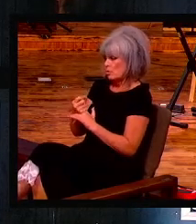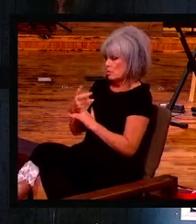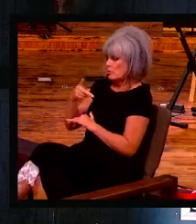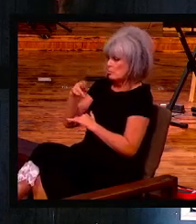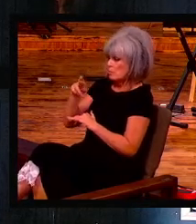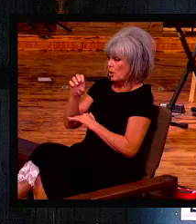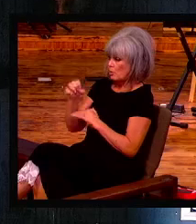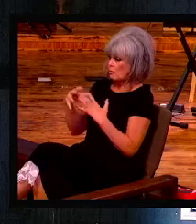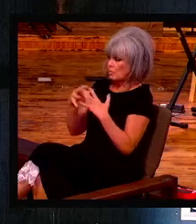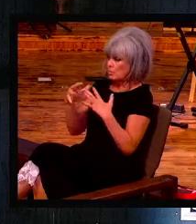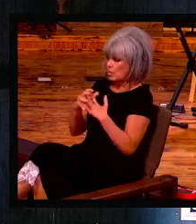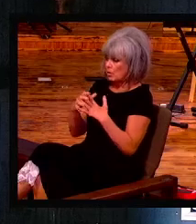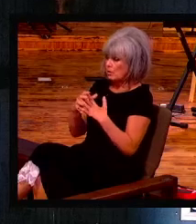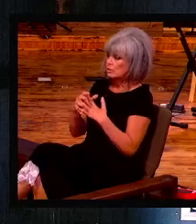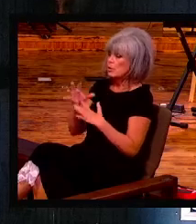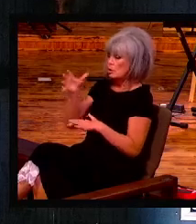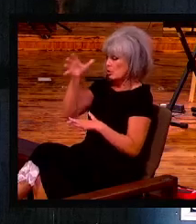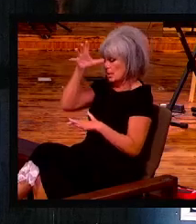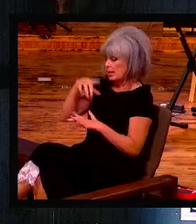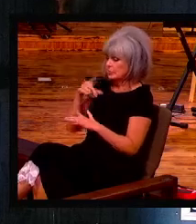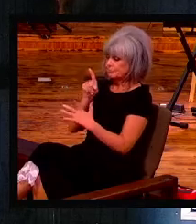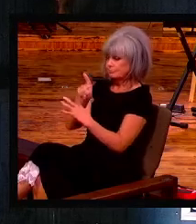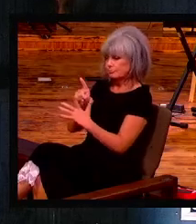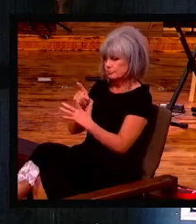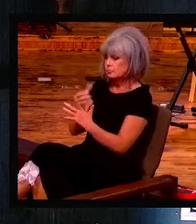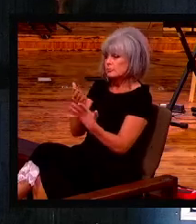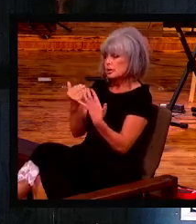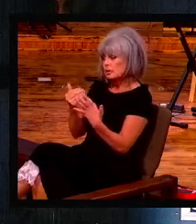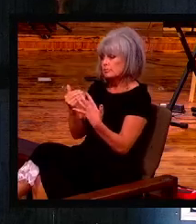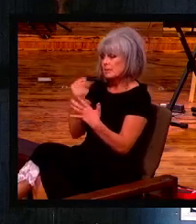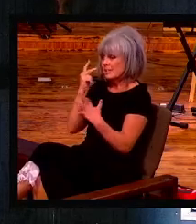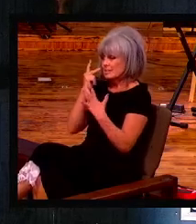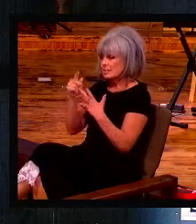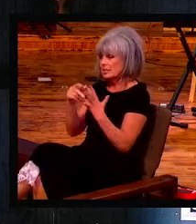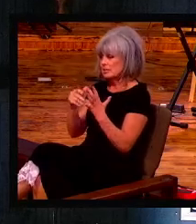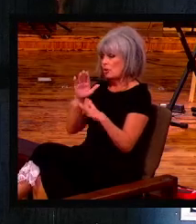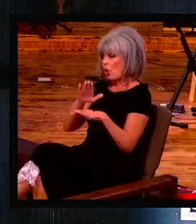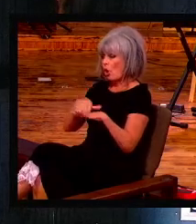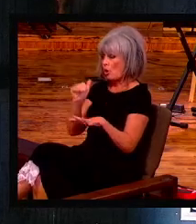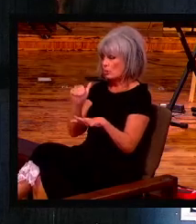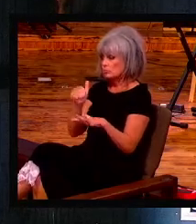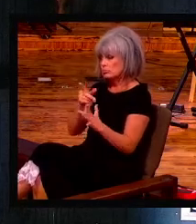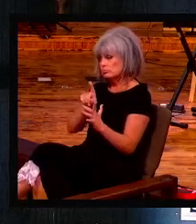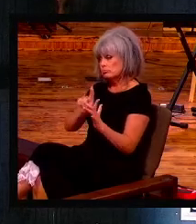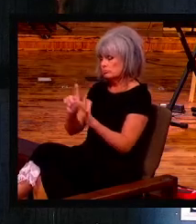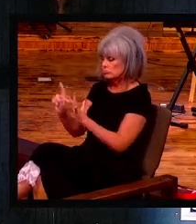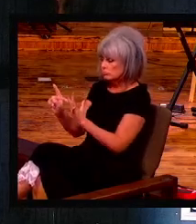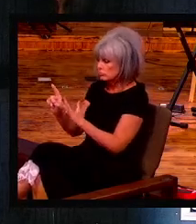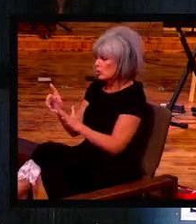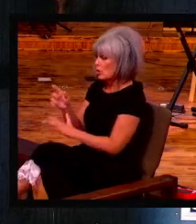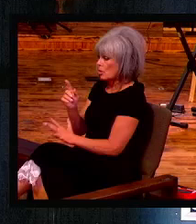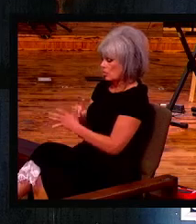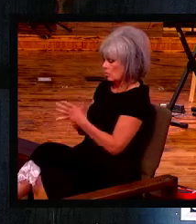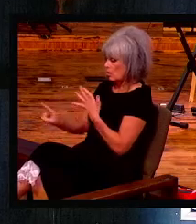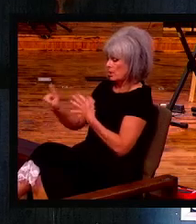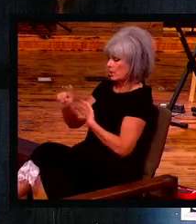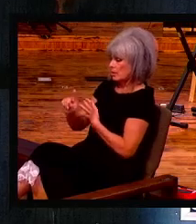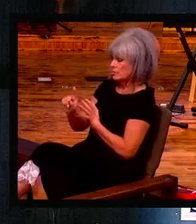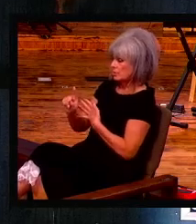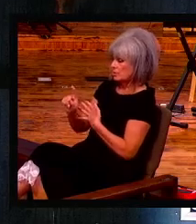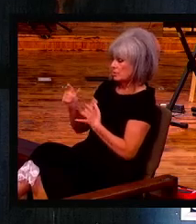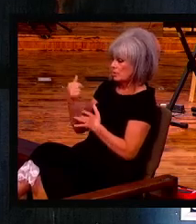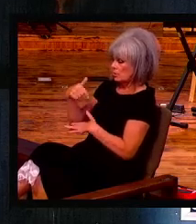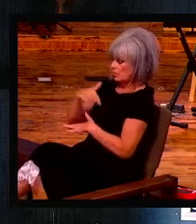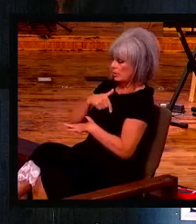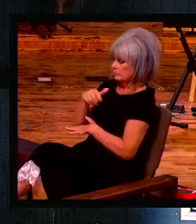said, come with me, let me show you the way, because I see that call on your life. And a week later, I was on an airplane with that man, and we had traveled over